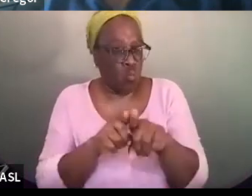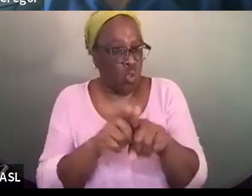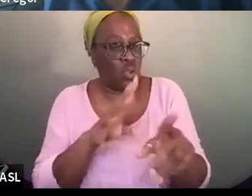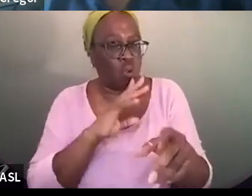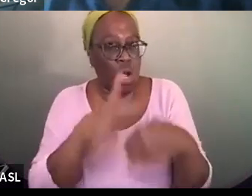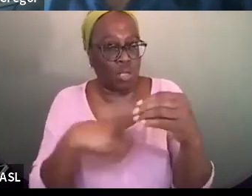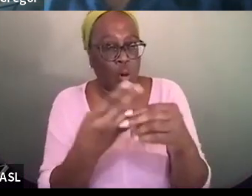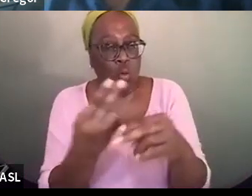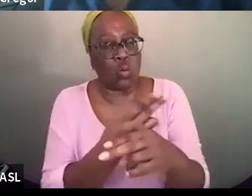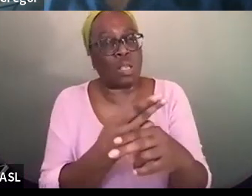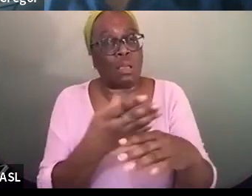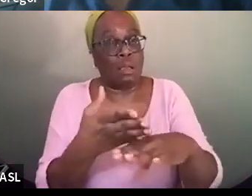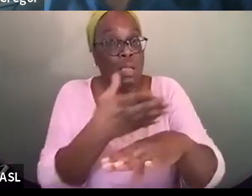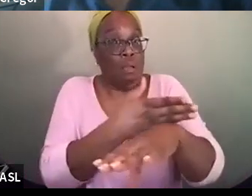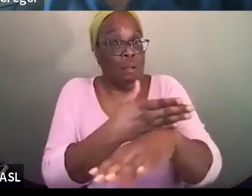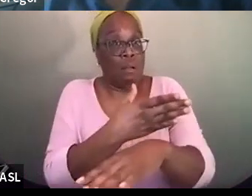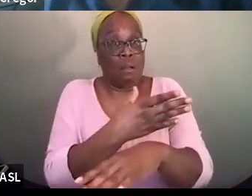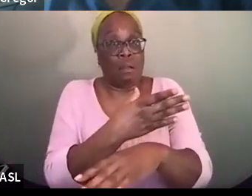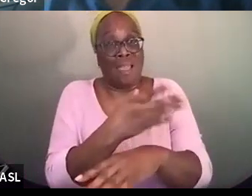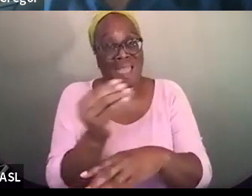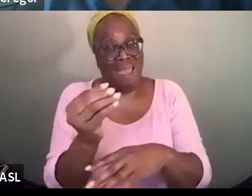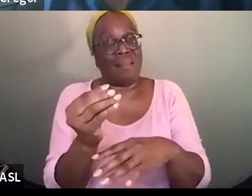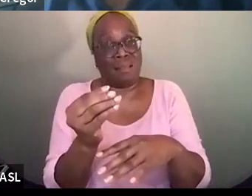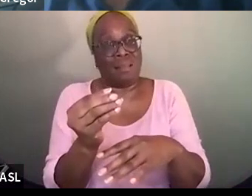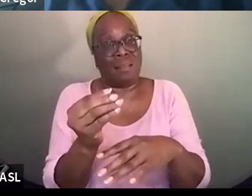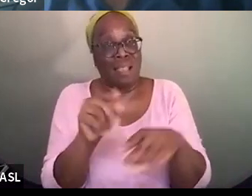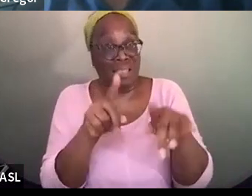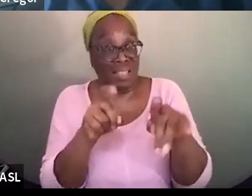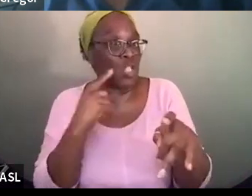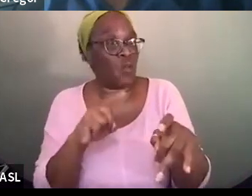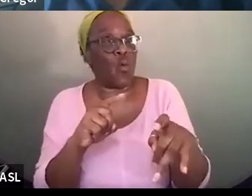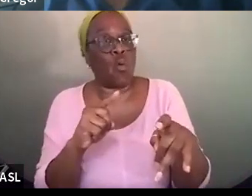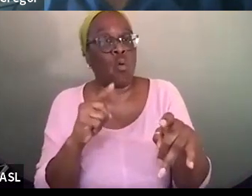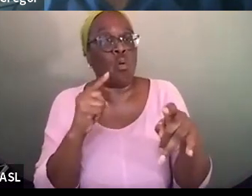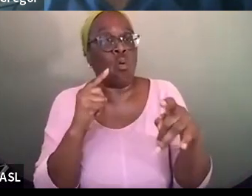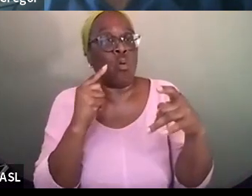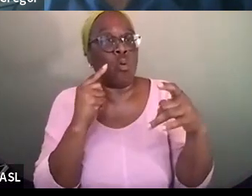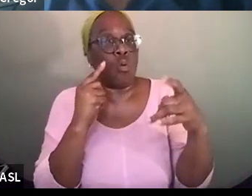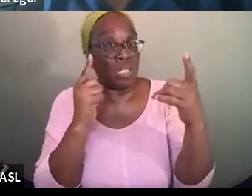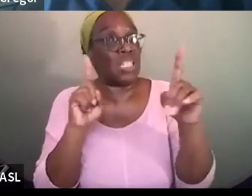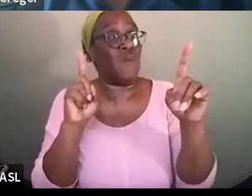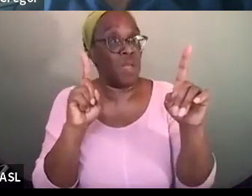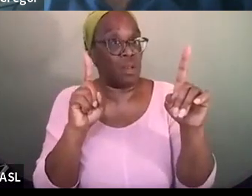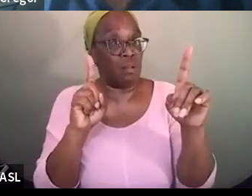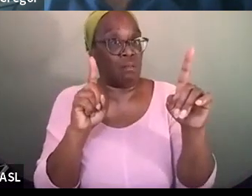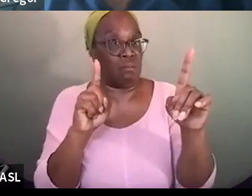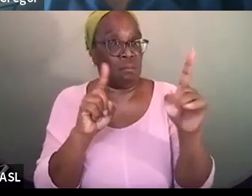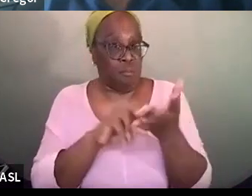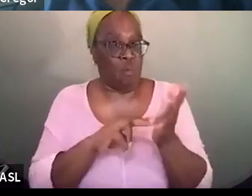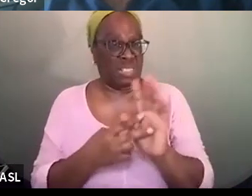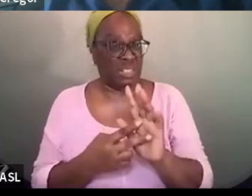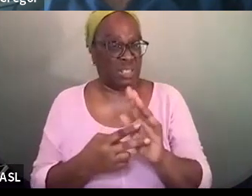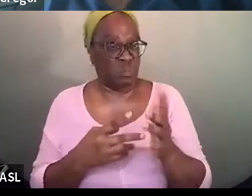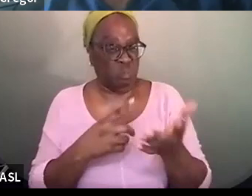and using the test for achievement purposes, as I've discussed above.